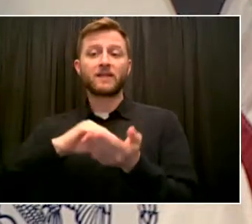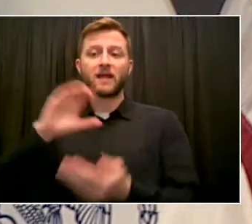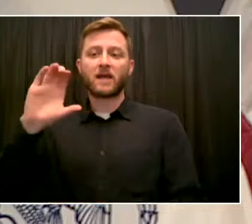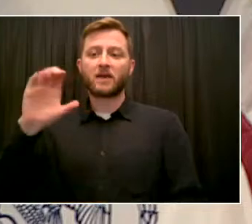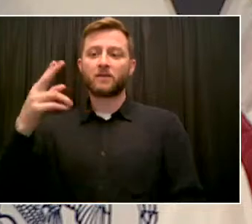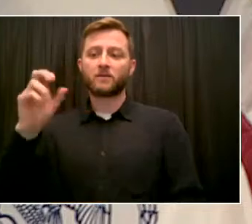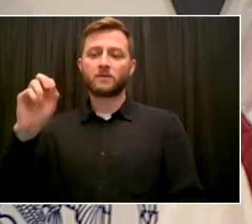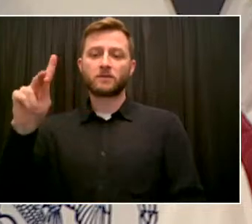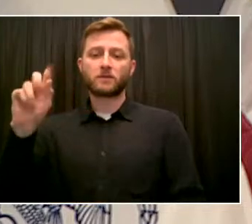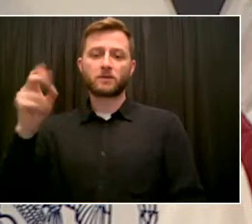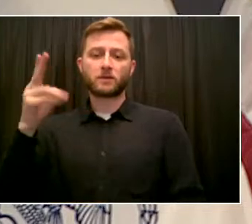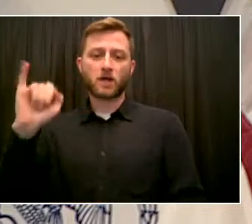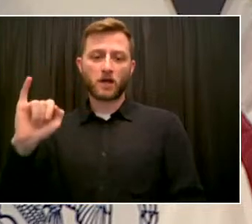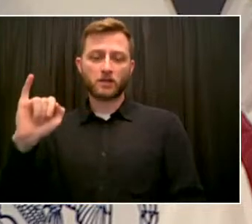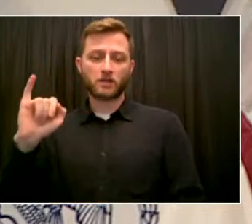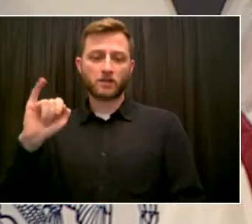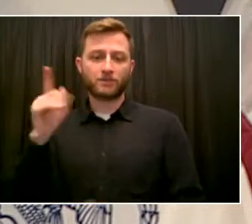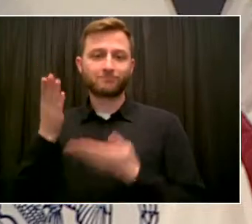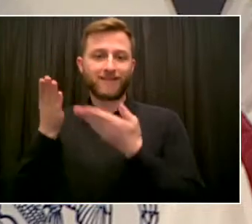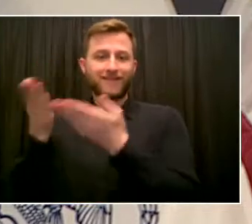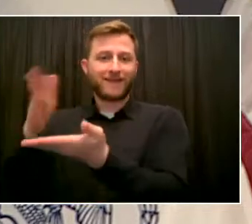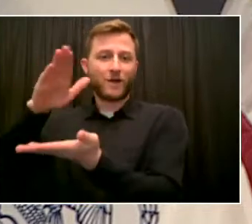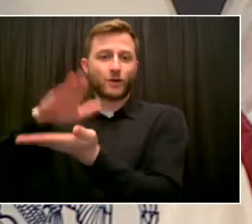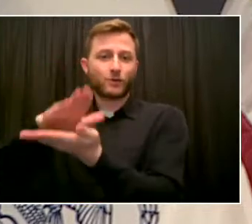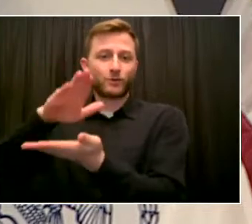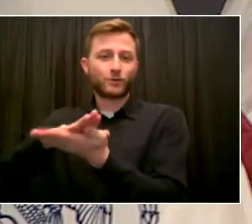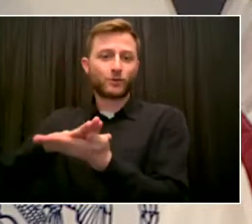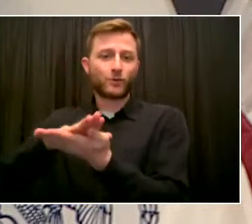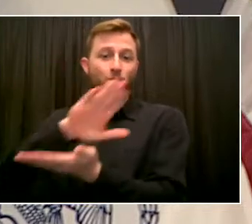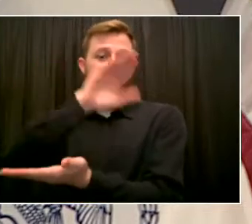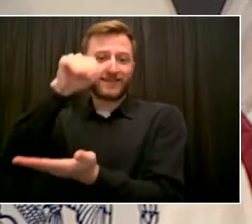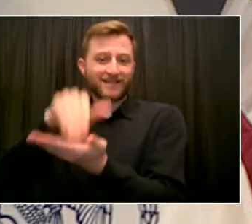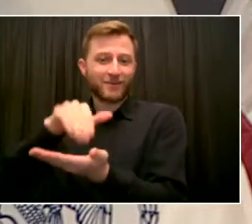in East Harlem. Dave, Misha, are you there?